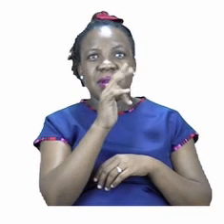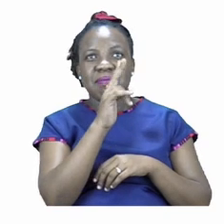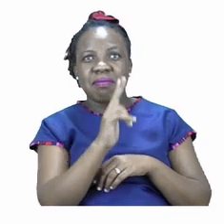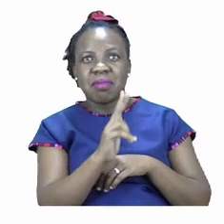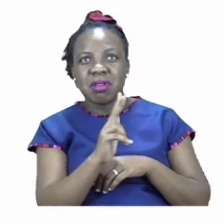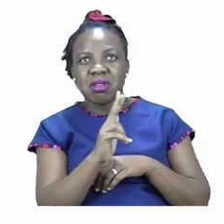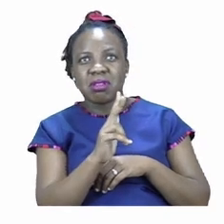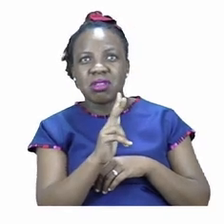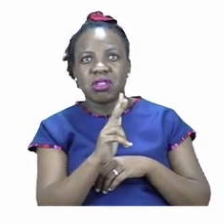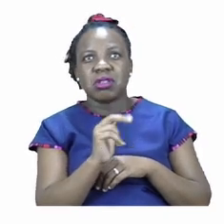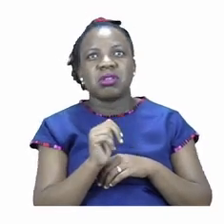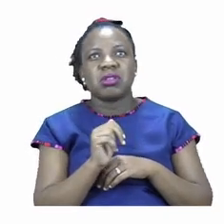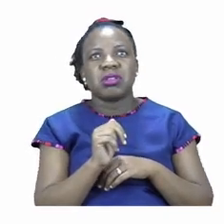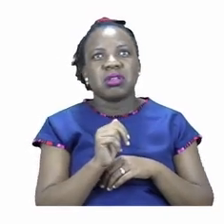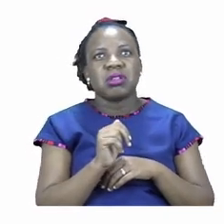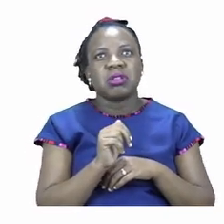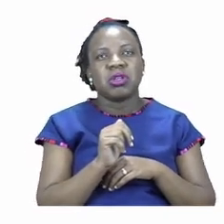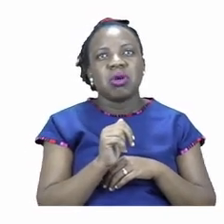close by?